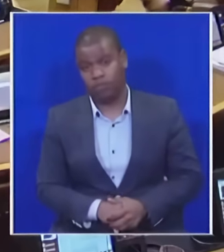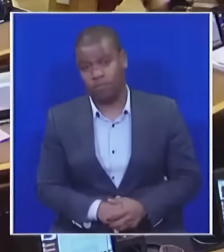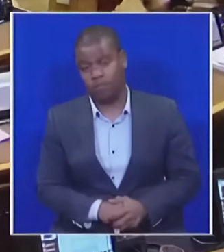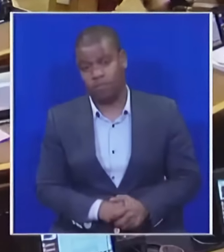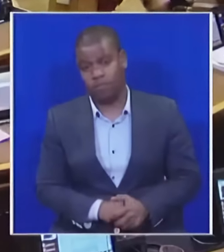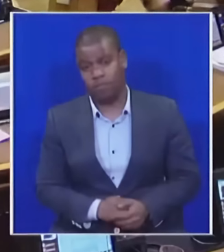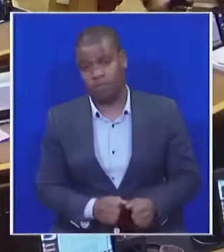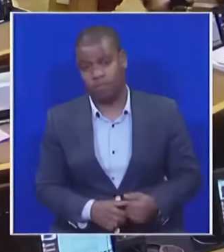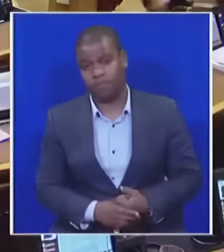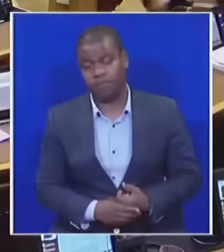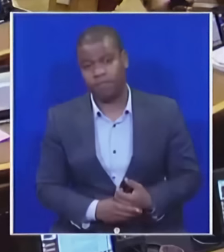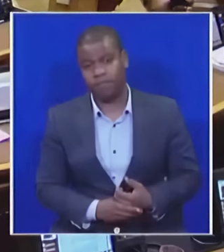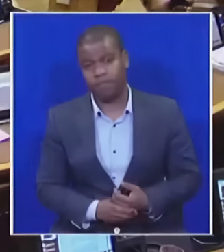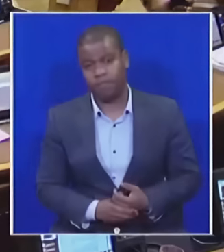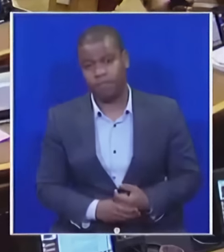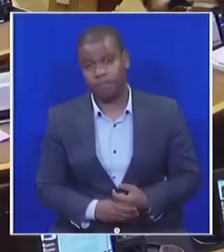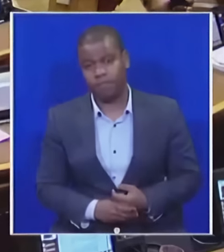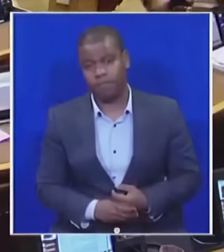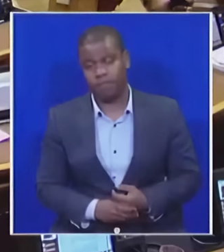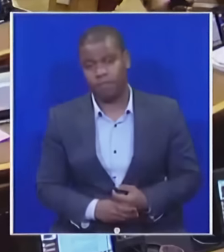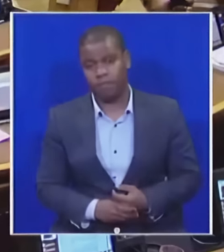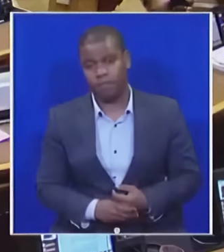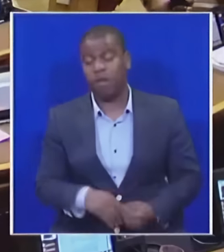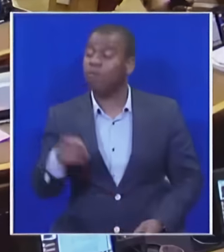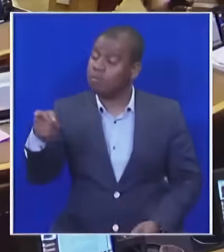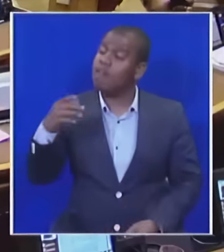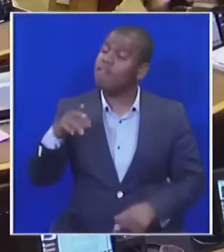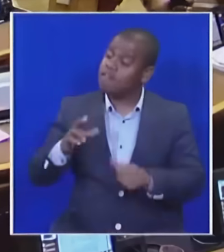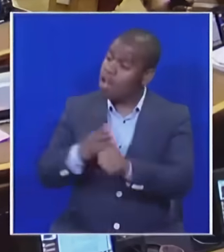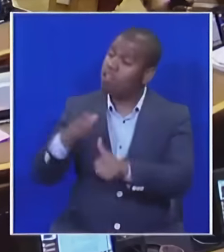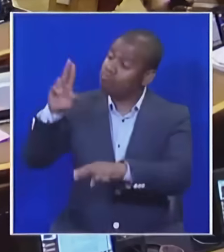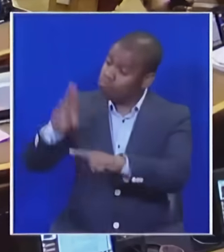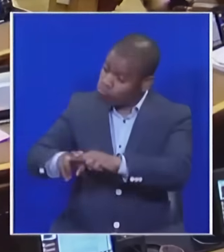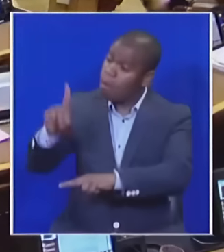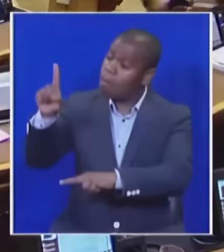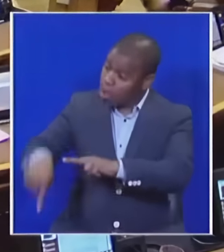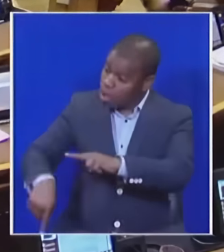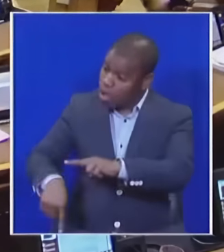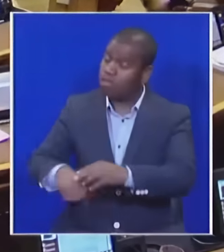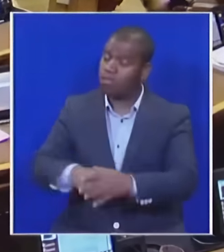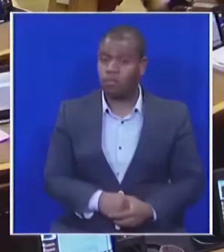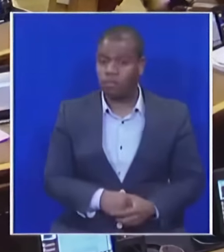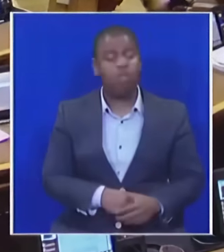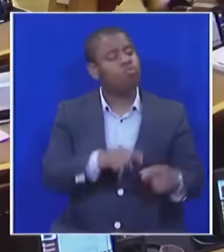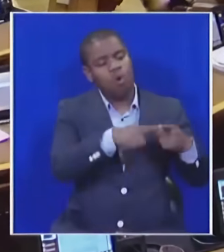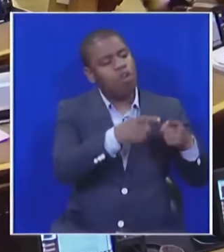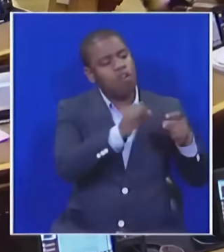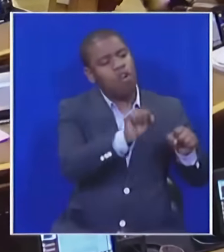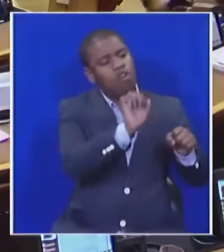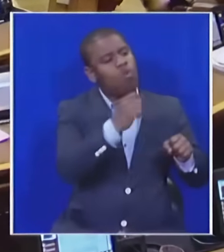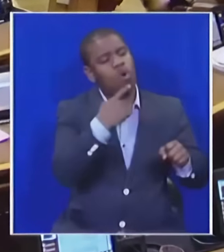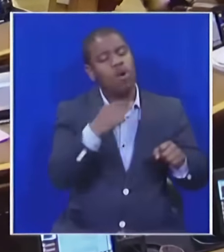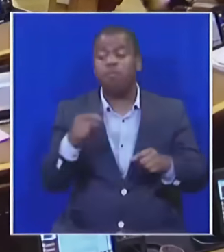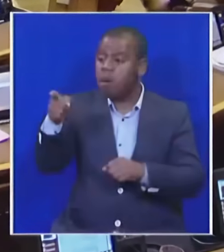Member, what is your point of order? Let him sit down first. No, it's me who will tell him. What is your point Let of him order? Sit